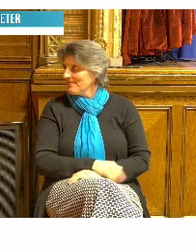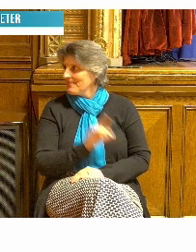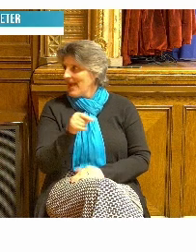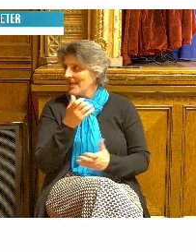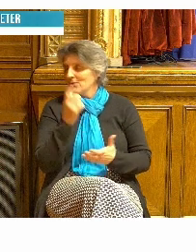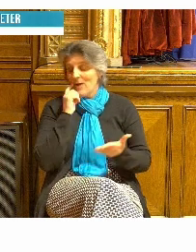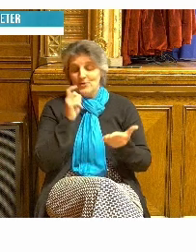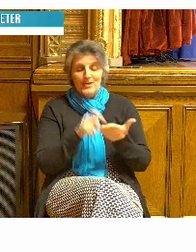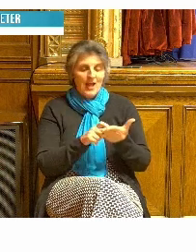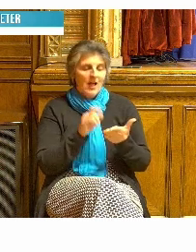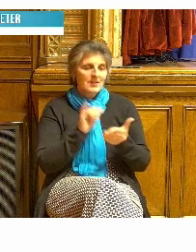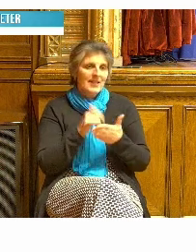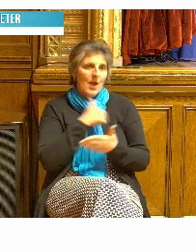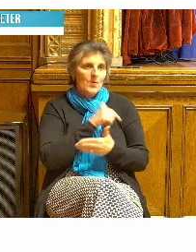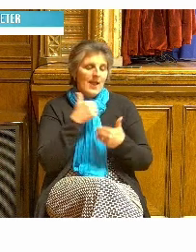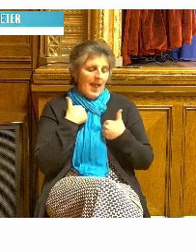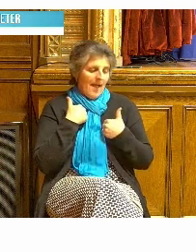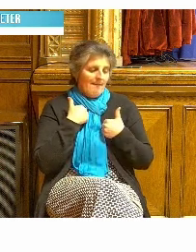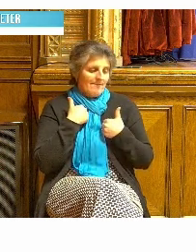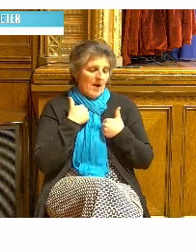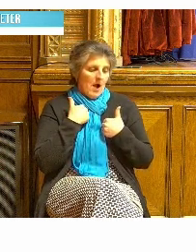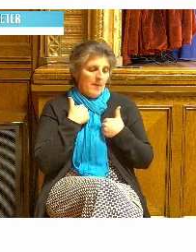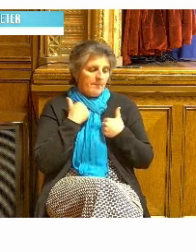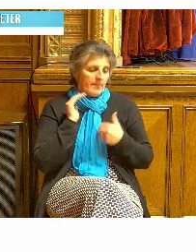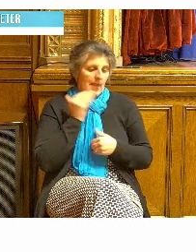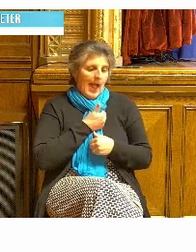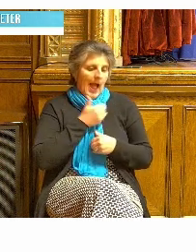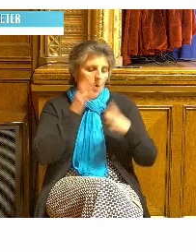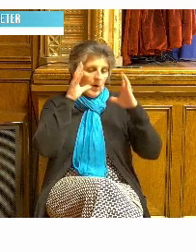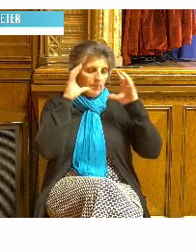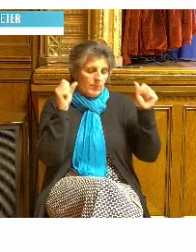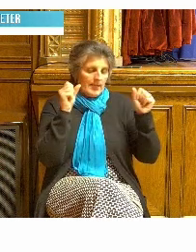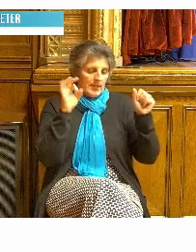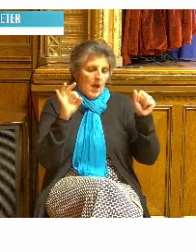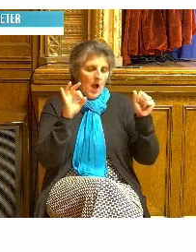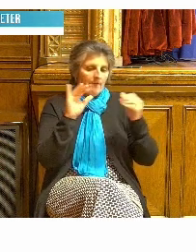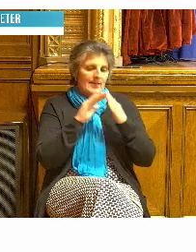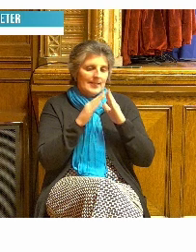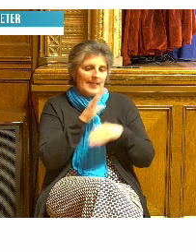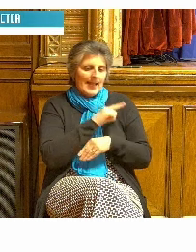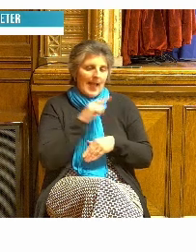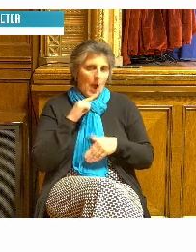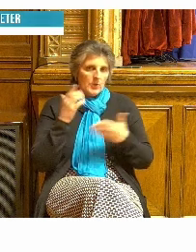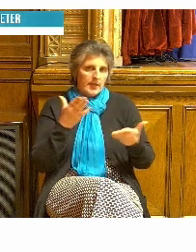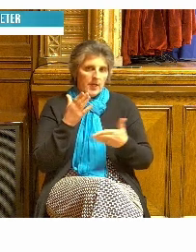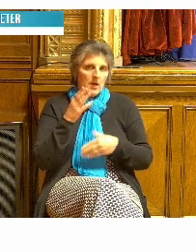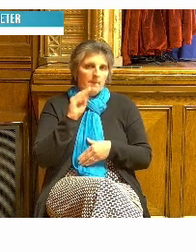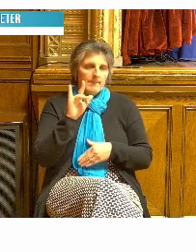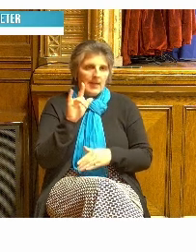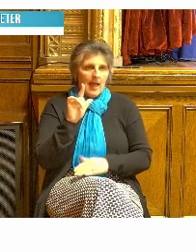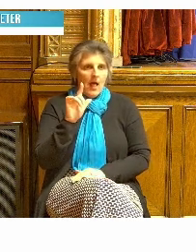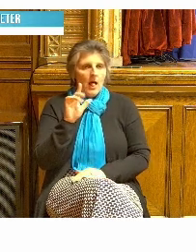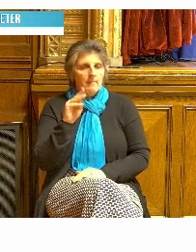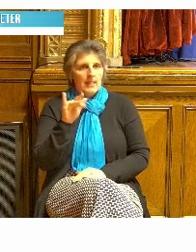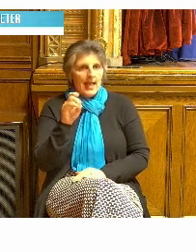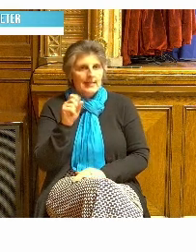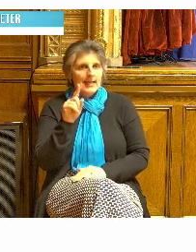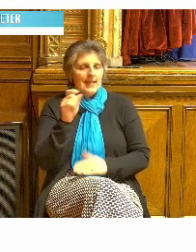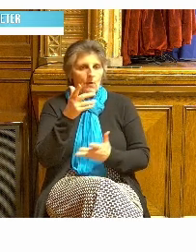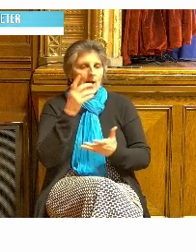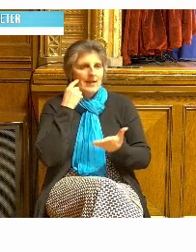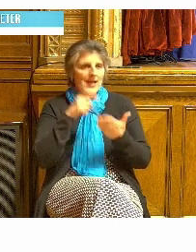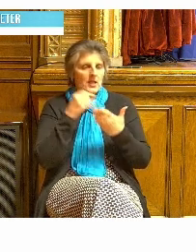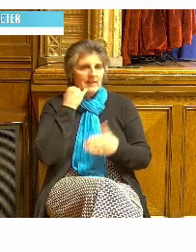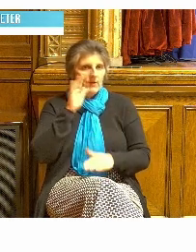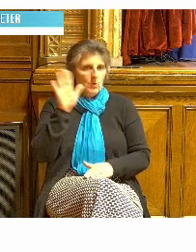to acknowledge that we have our president of the city council here, Miguel Melendez, so I want to acknowledge if he can